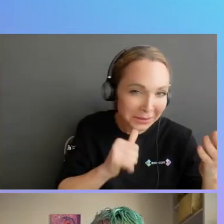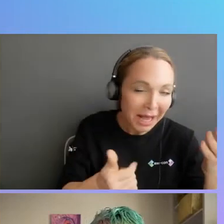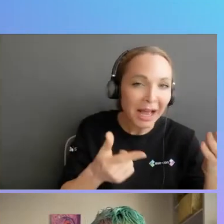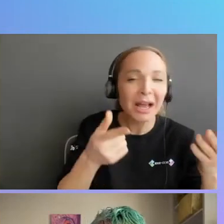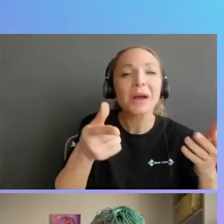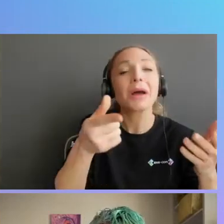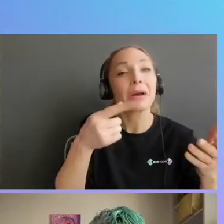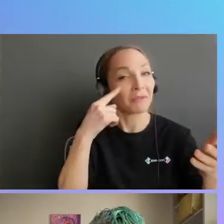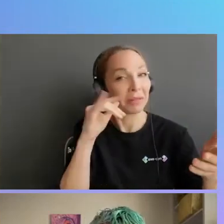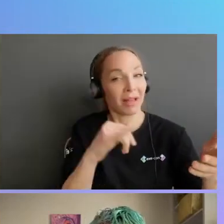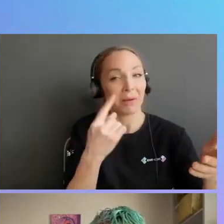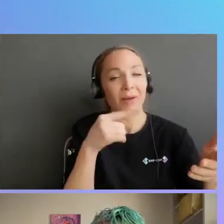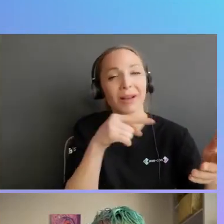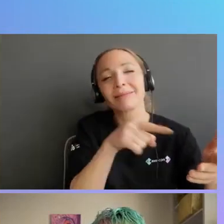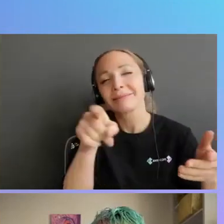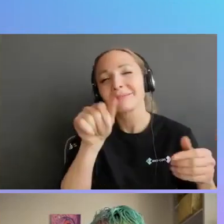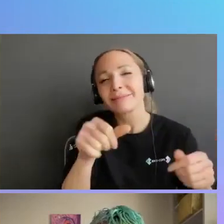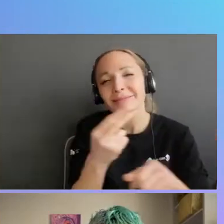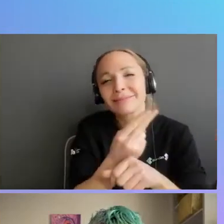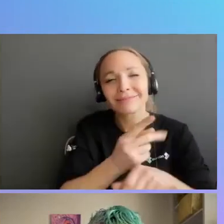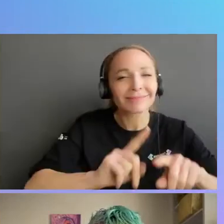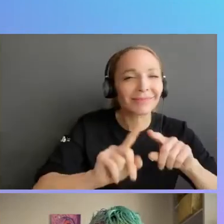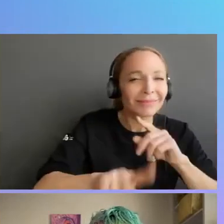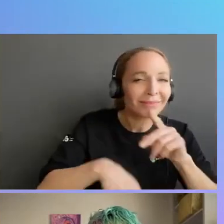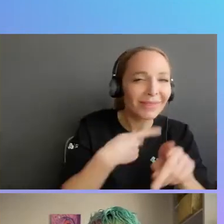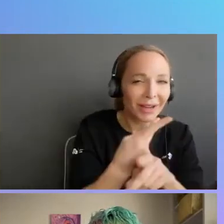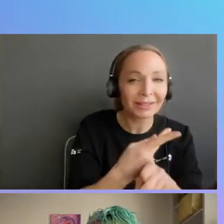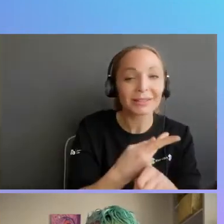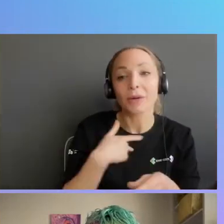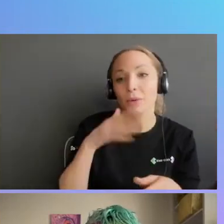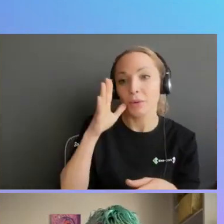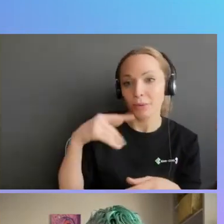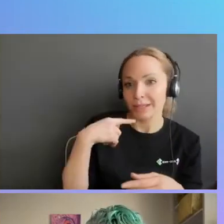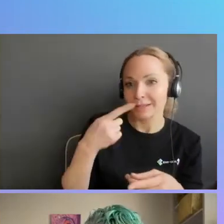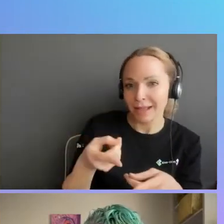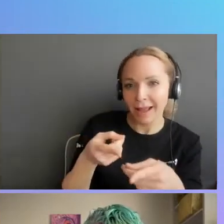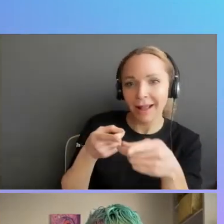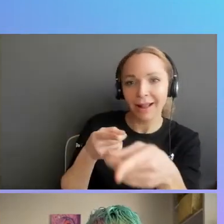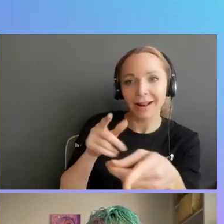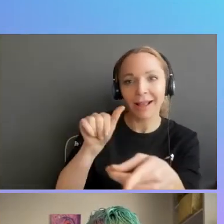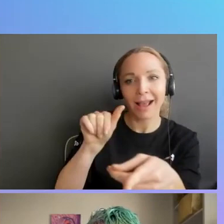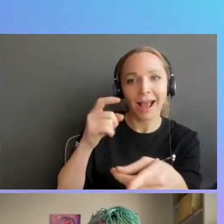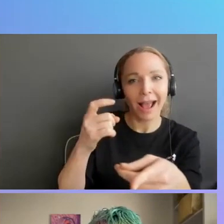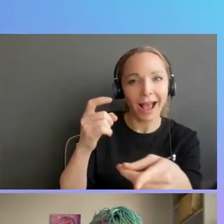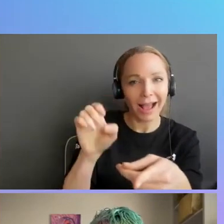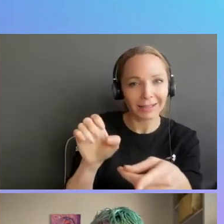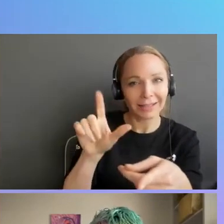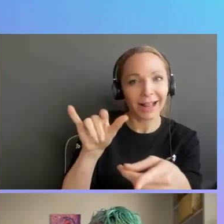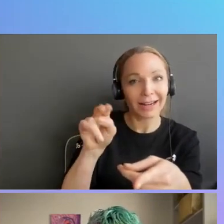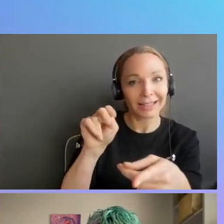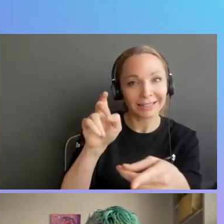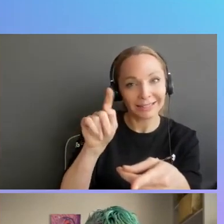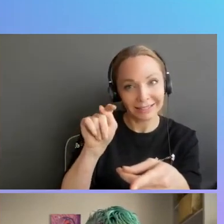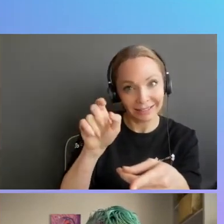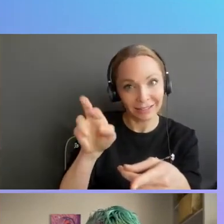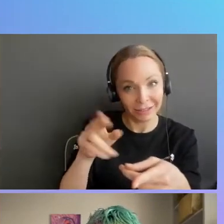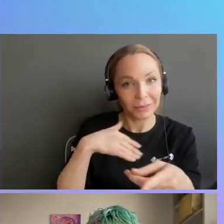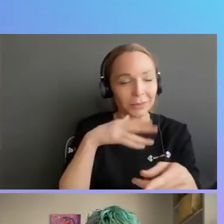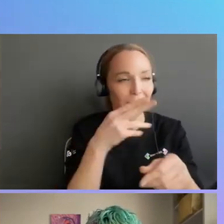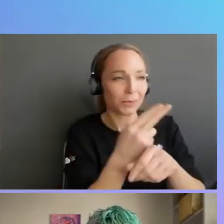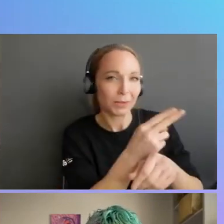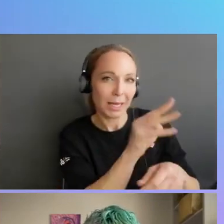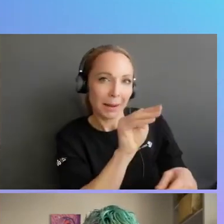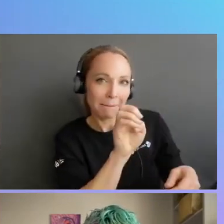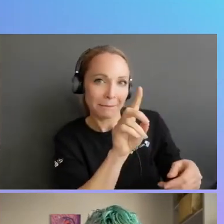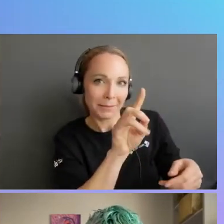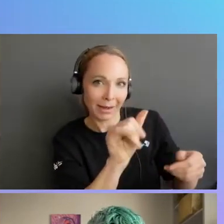case, we're going to tell Axe Linter that we're using the image variant so that it'll treat our card media component as if it is an image, an